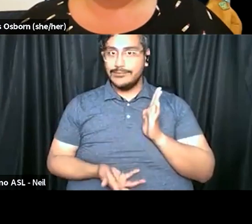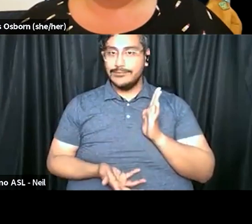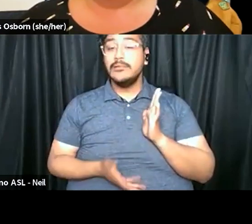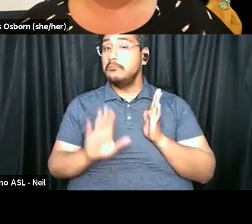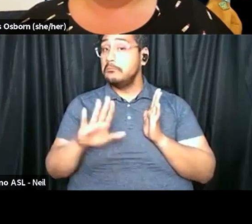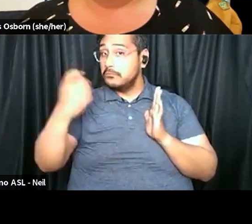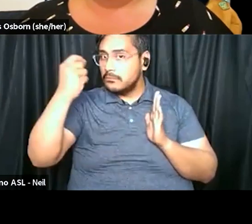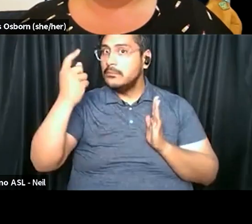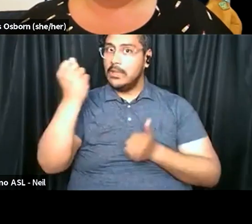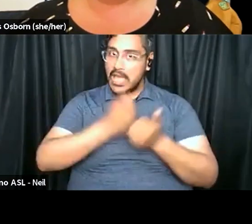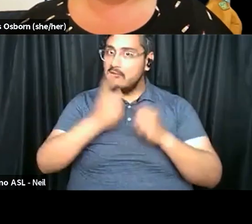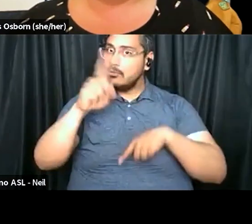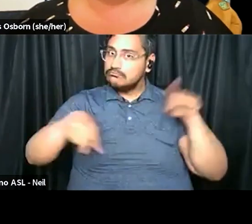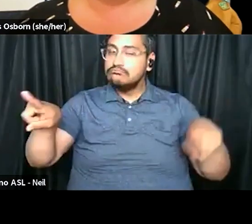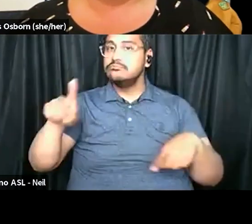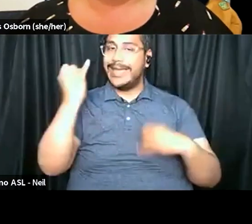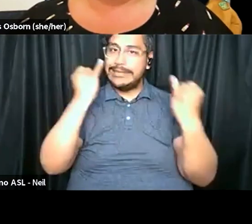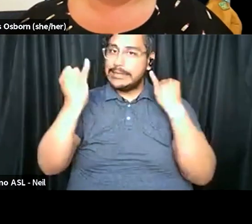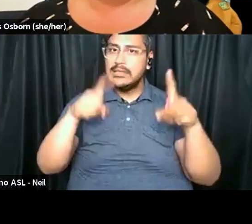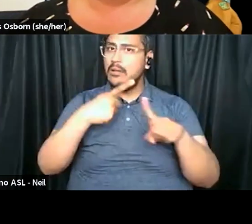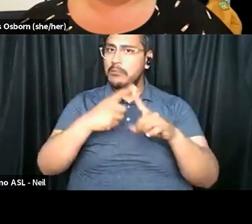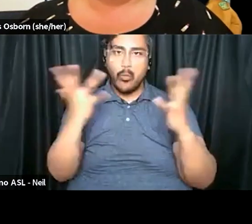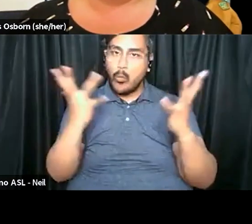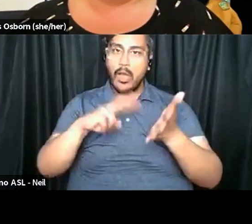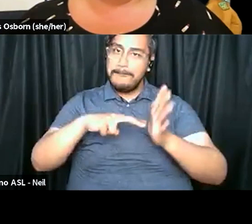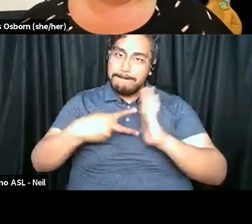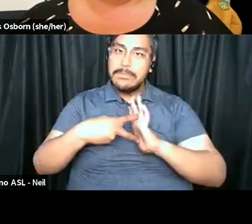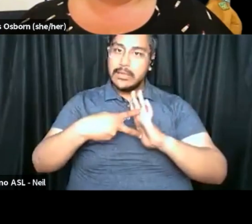different ideas about what poetry is, but I'd never,